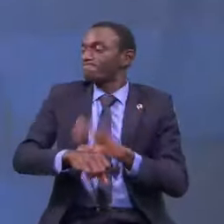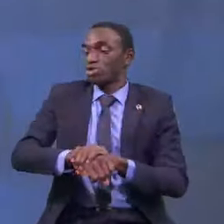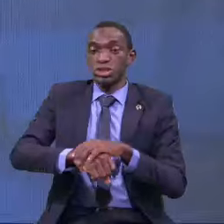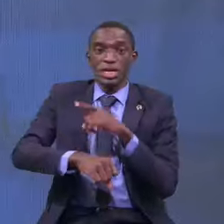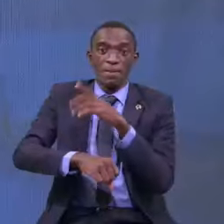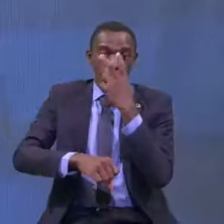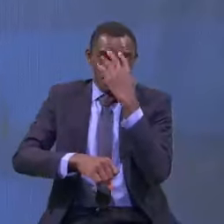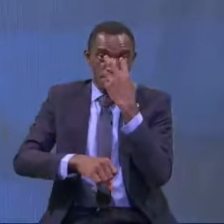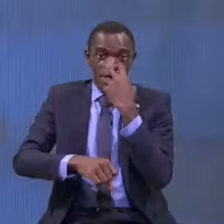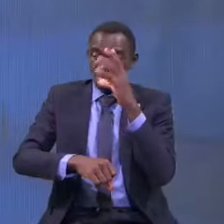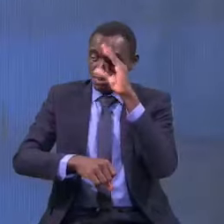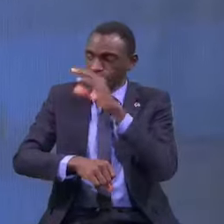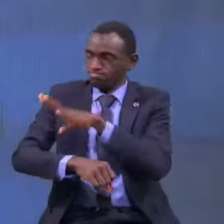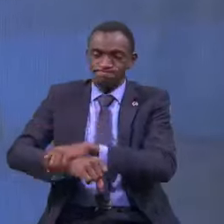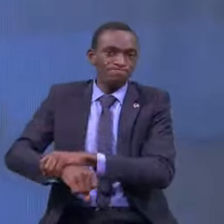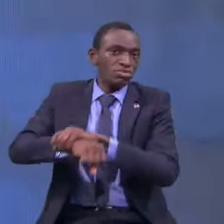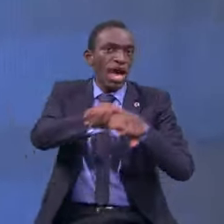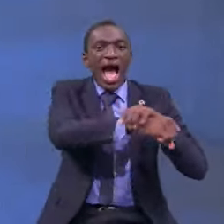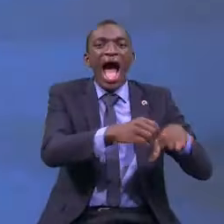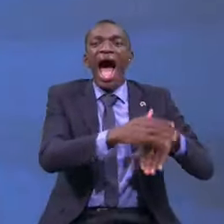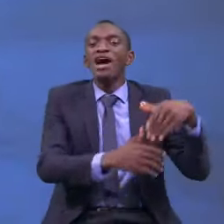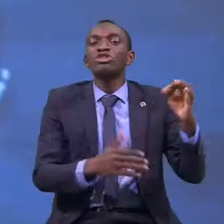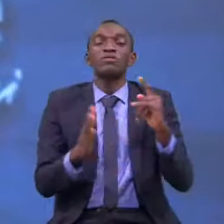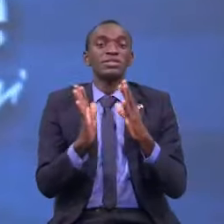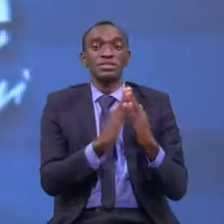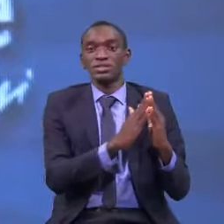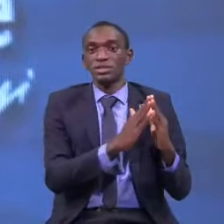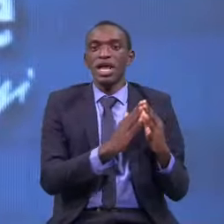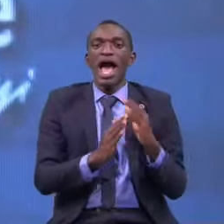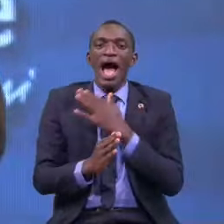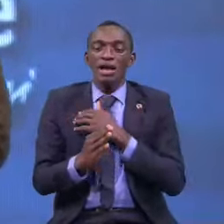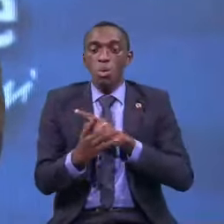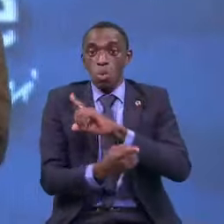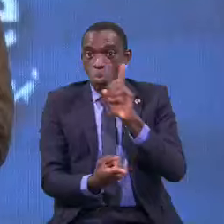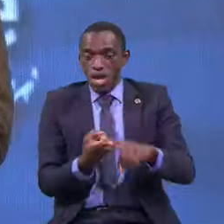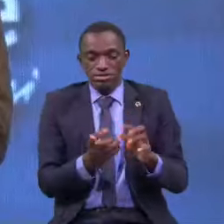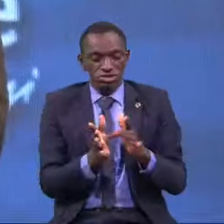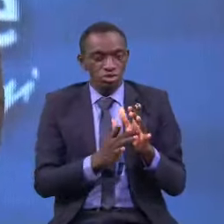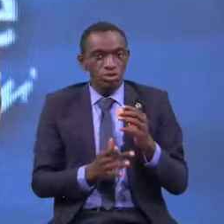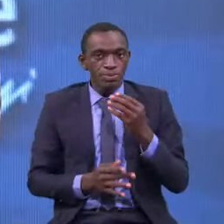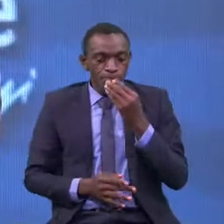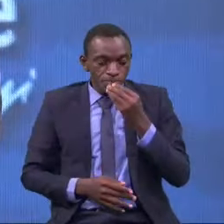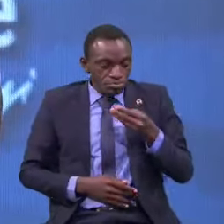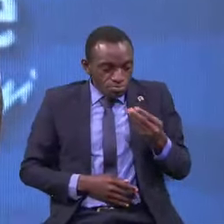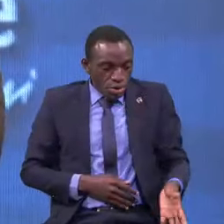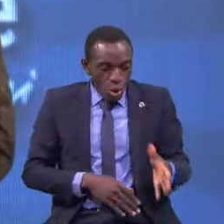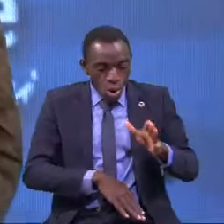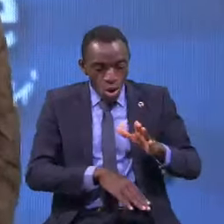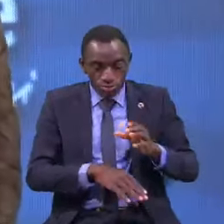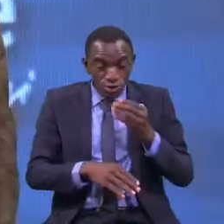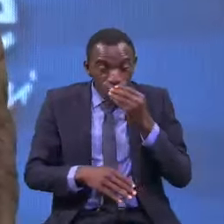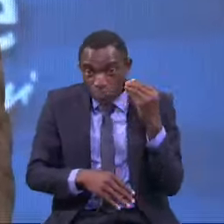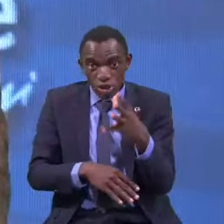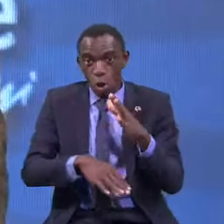of the town. And when he had spit on his eyes,